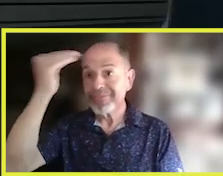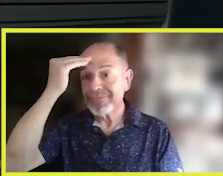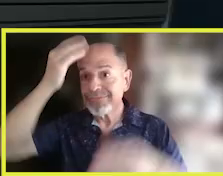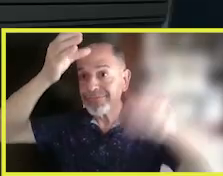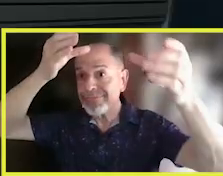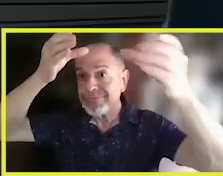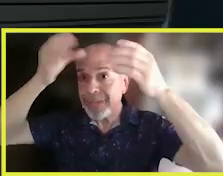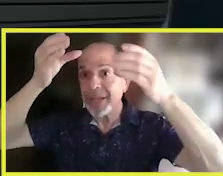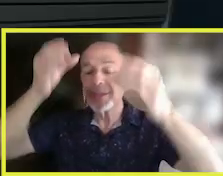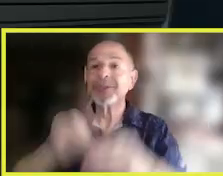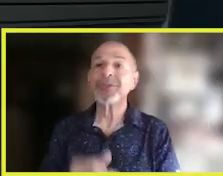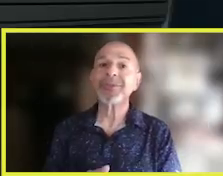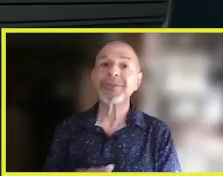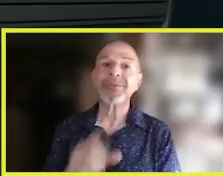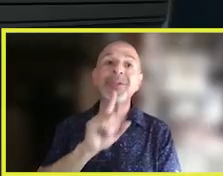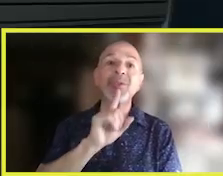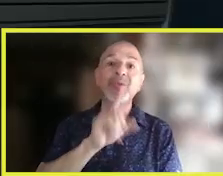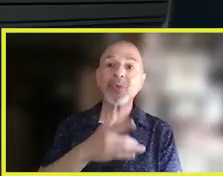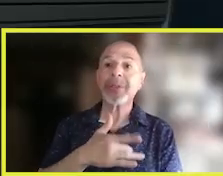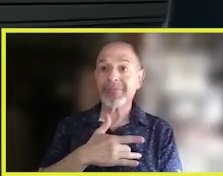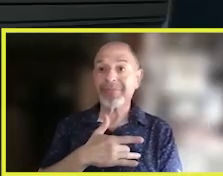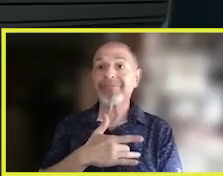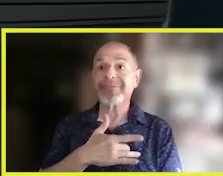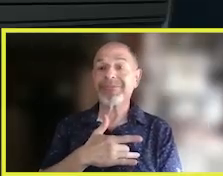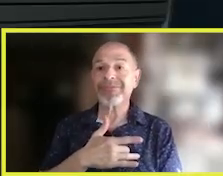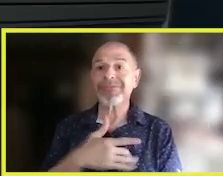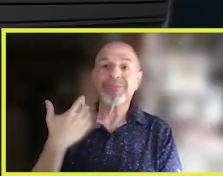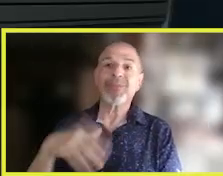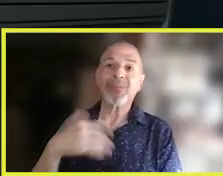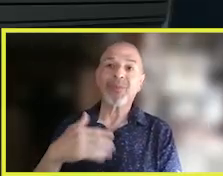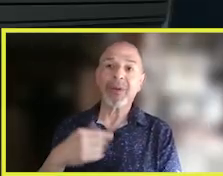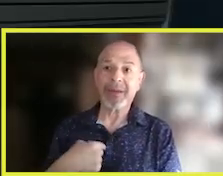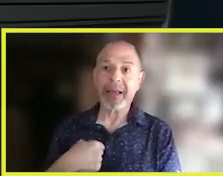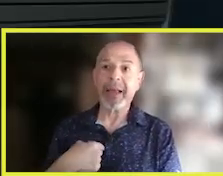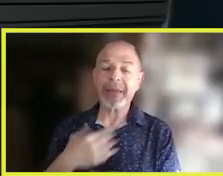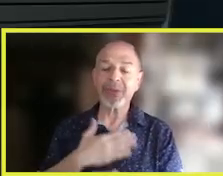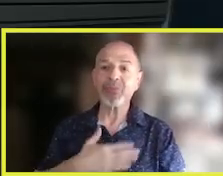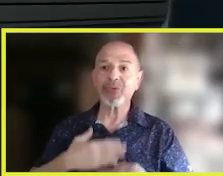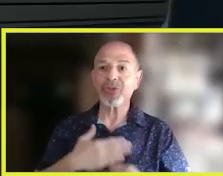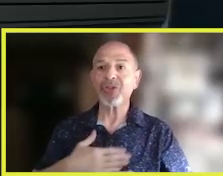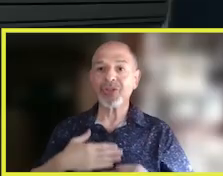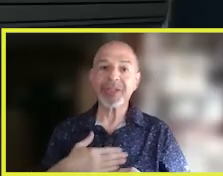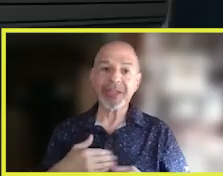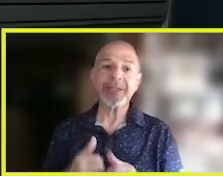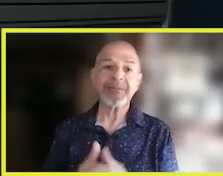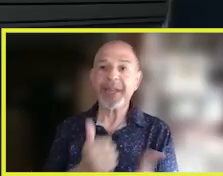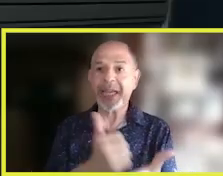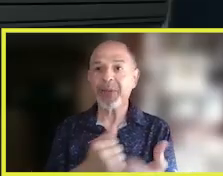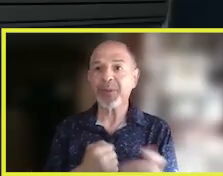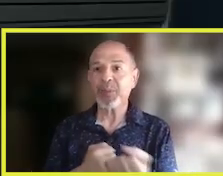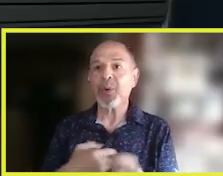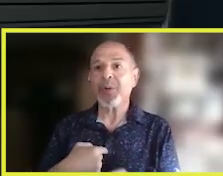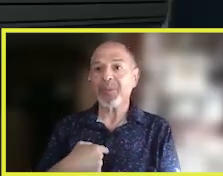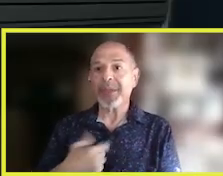are, and were very genuine. And it's an incredible gift to have a mentor. So if you are working